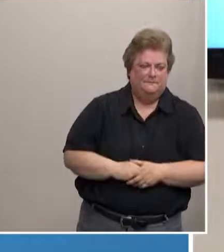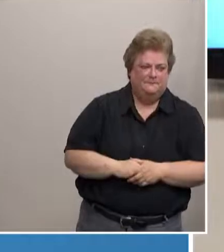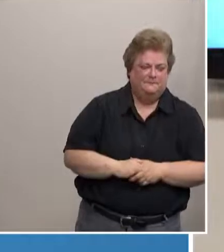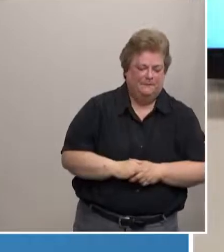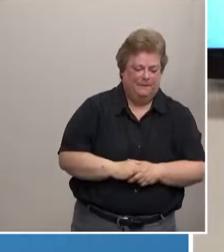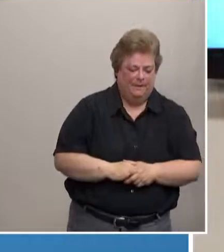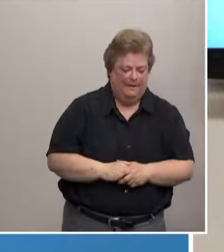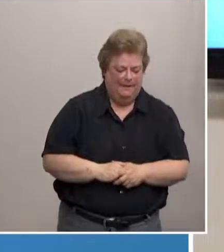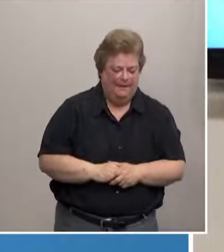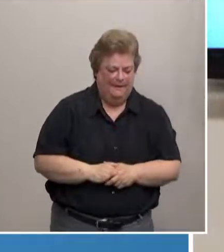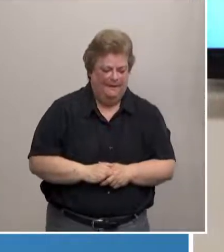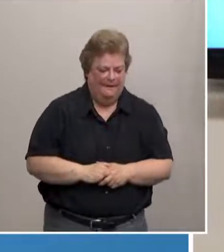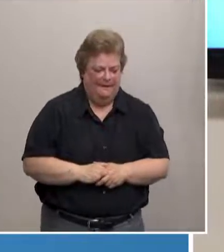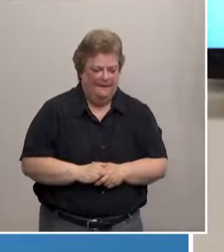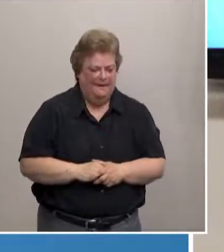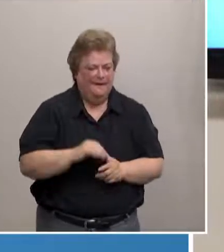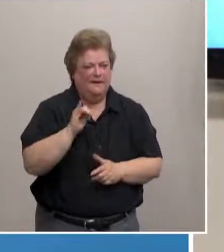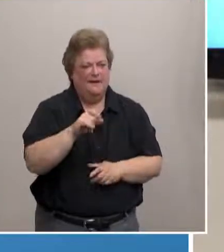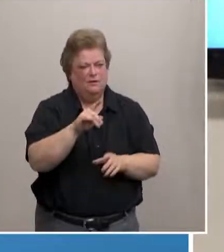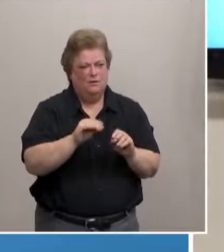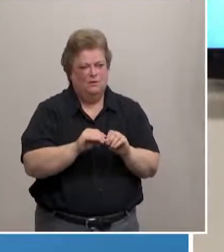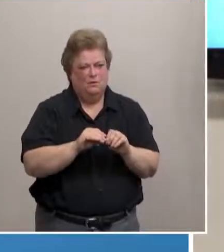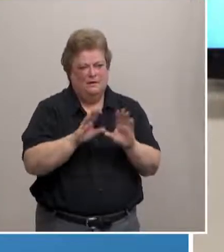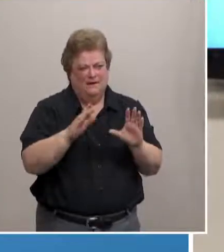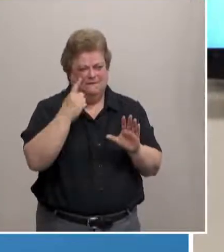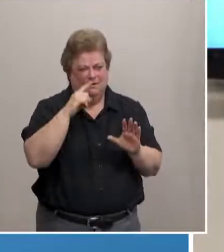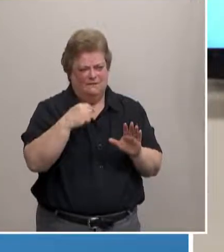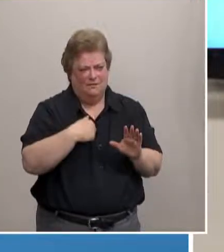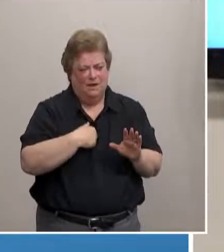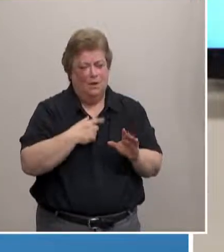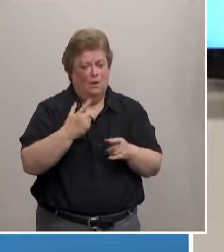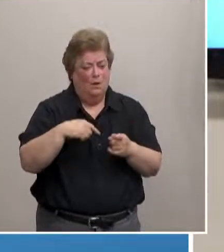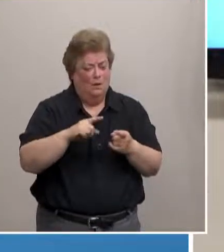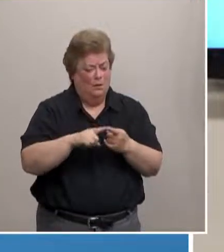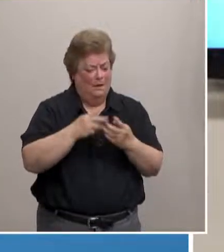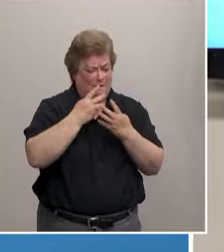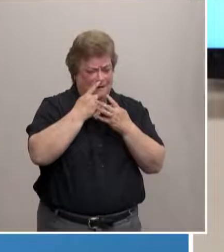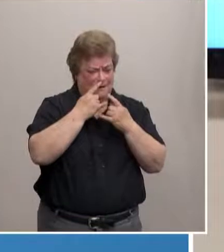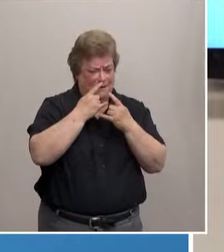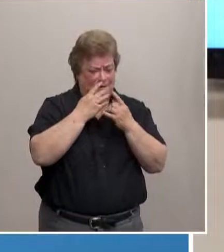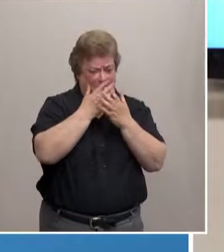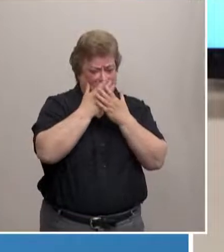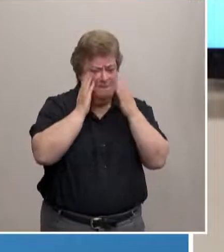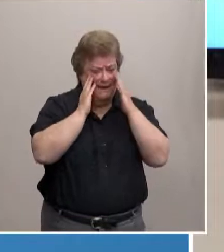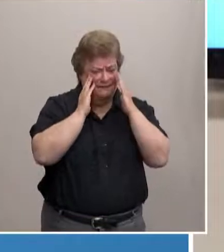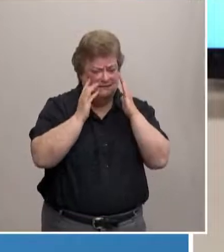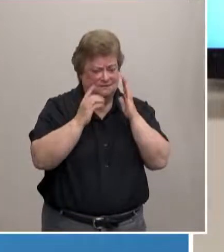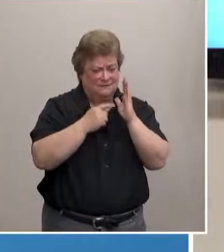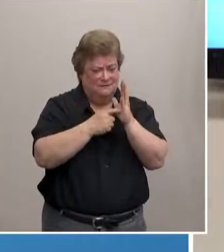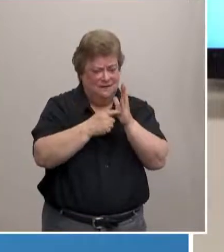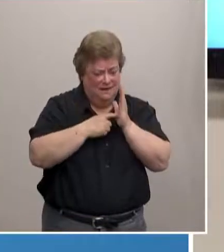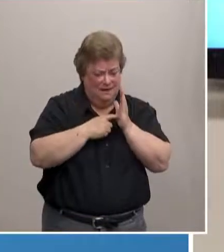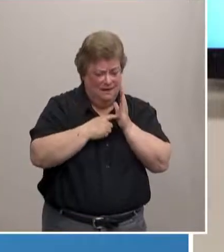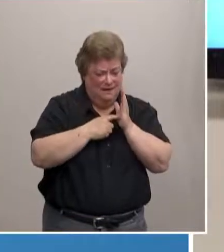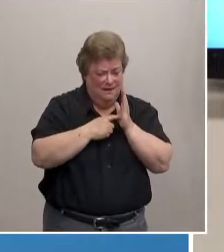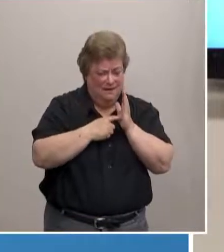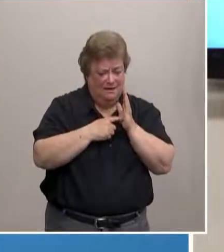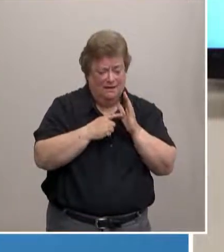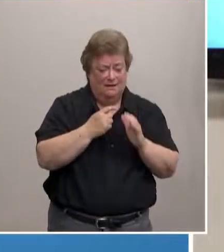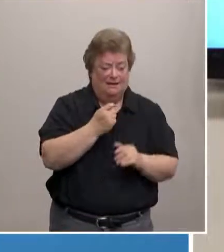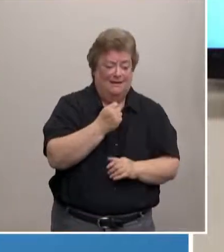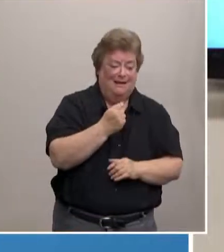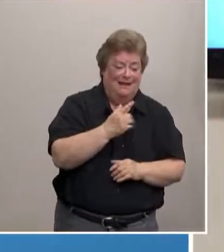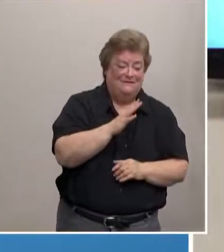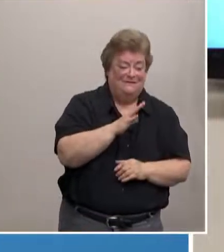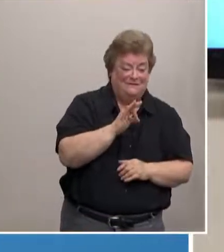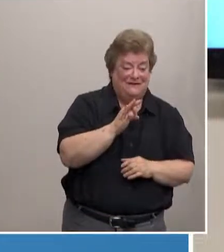Hi, Matt. Hi. Can you clarify for me when exactly the mask mandate ends? Is it 11:59 Friday night, or